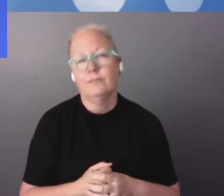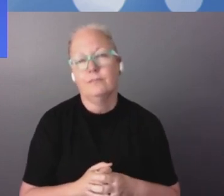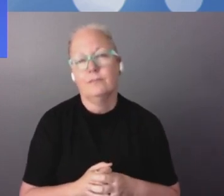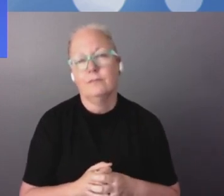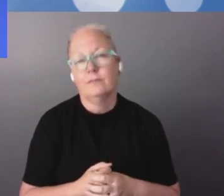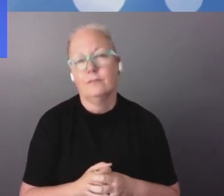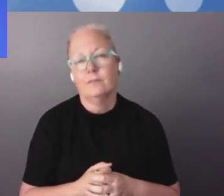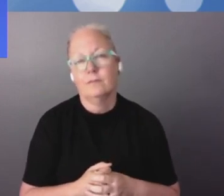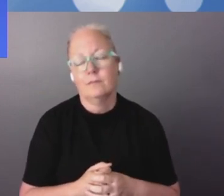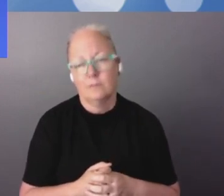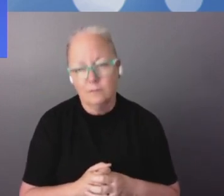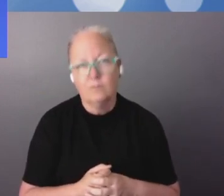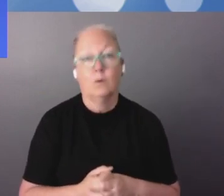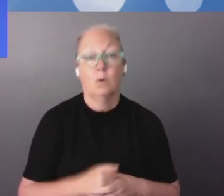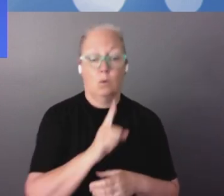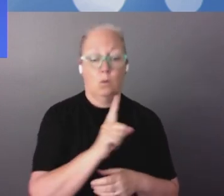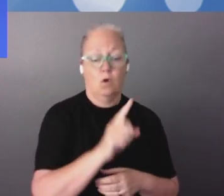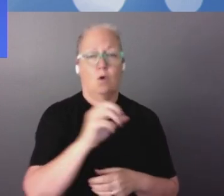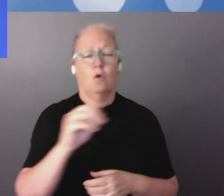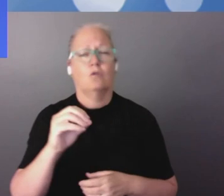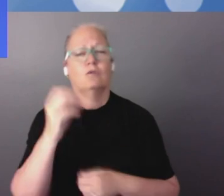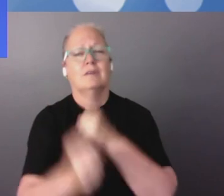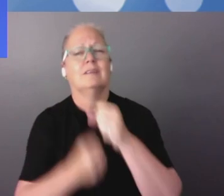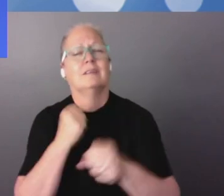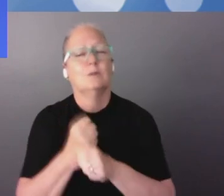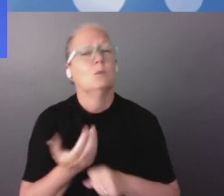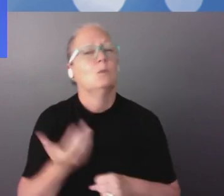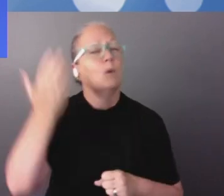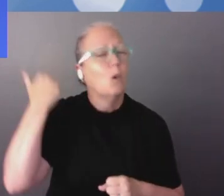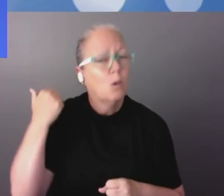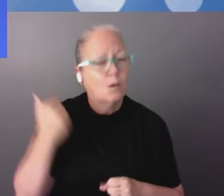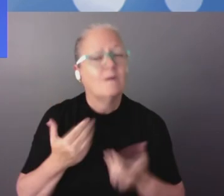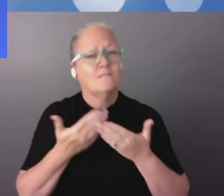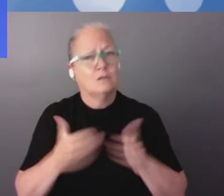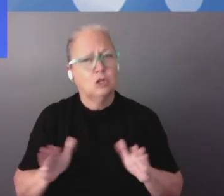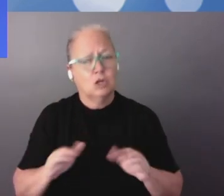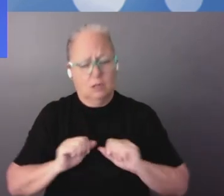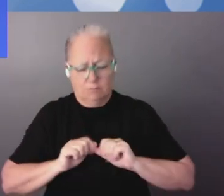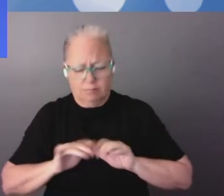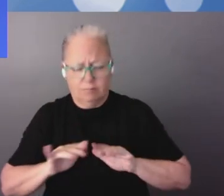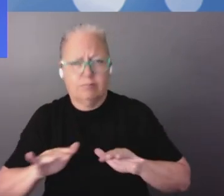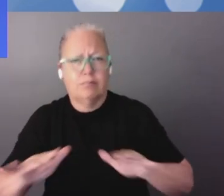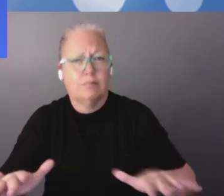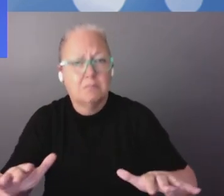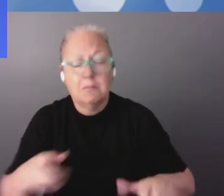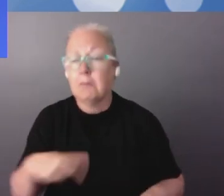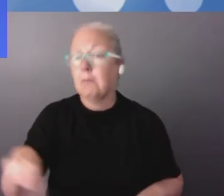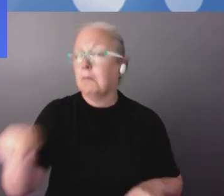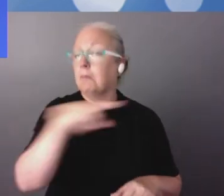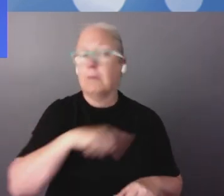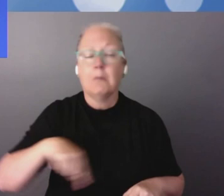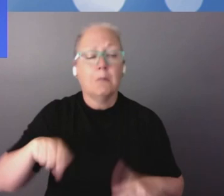One 100 years ago, the first monopolies were created, and nation states coped with that